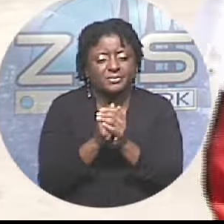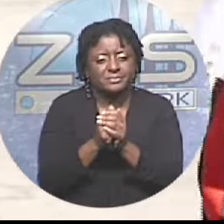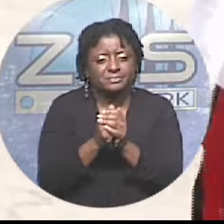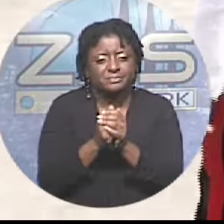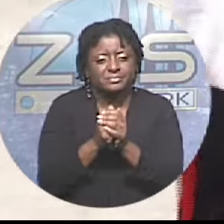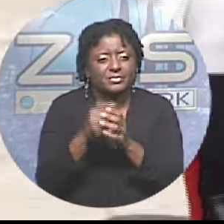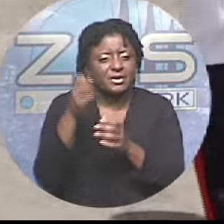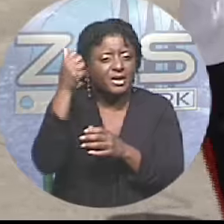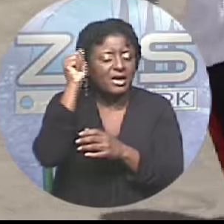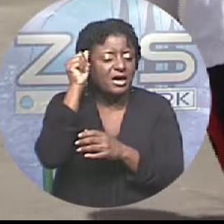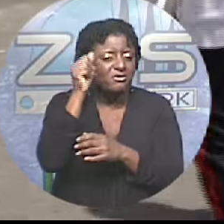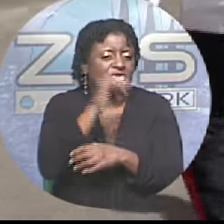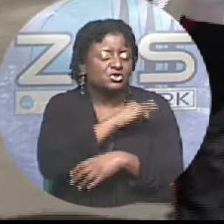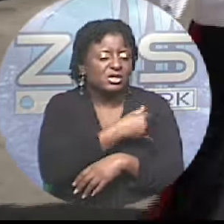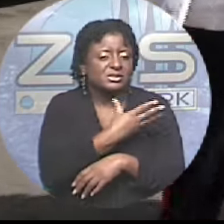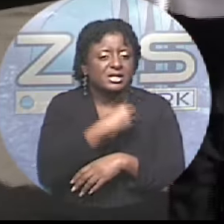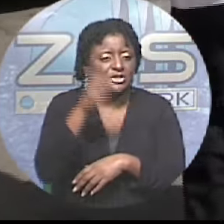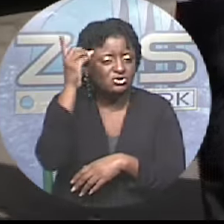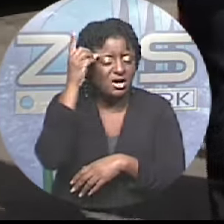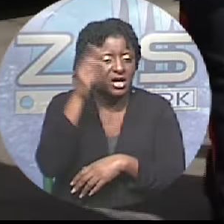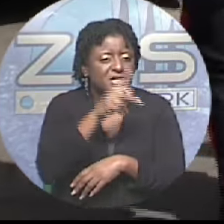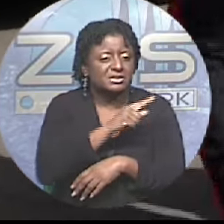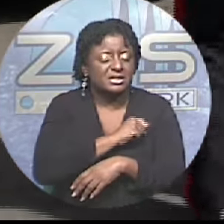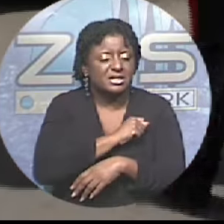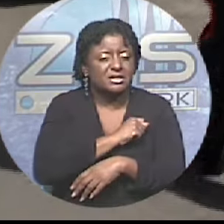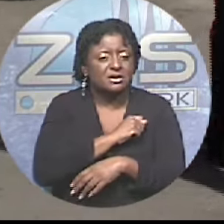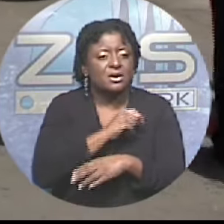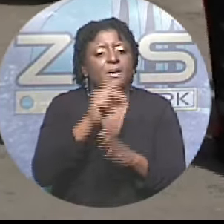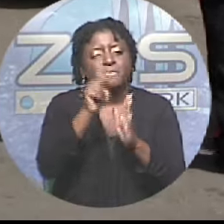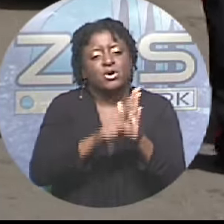Aaron Johnson and Darrell Taylor are prosecuting the case.